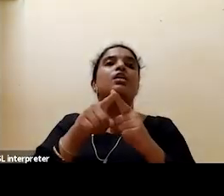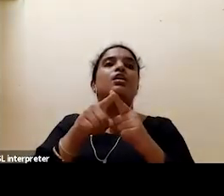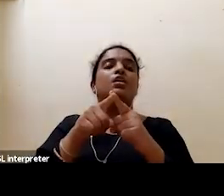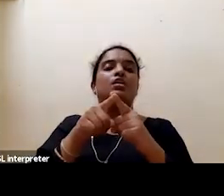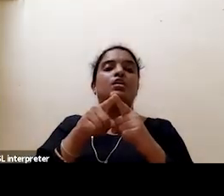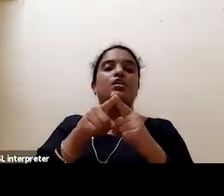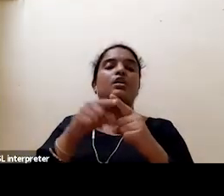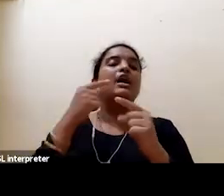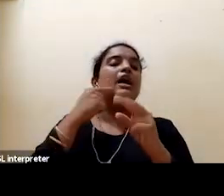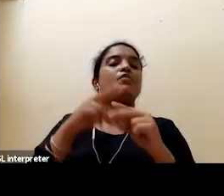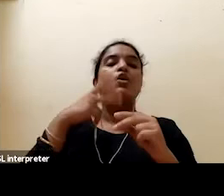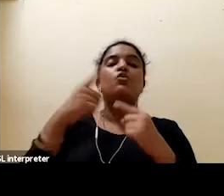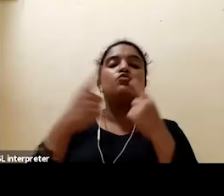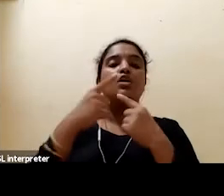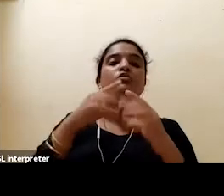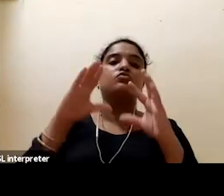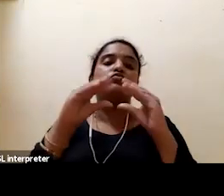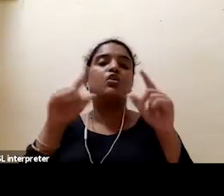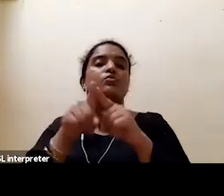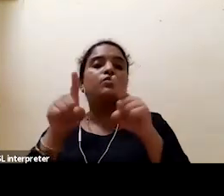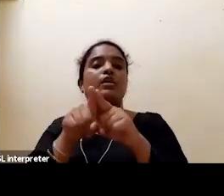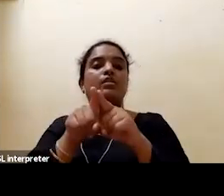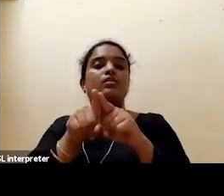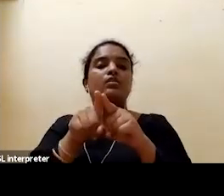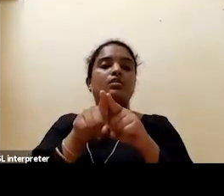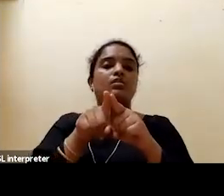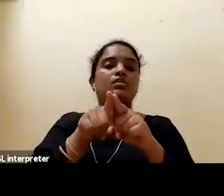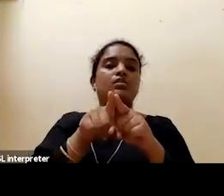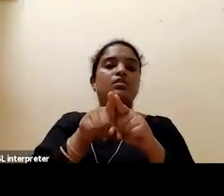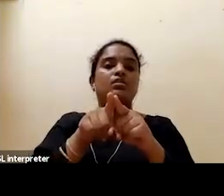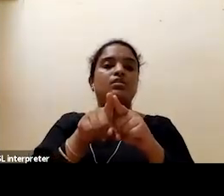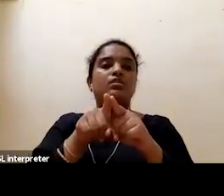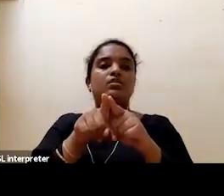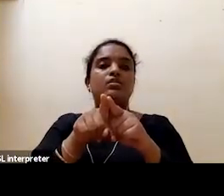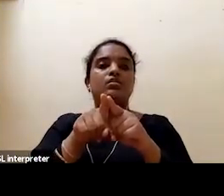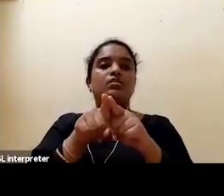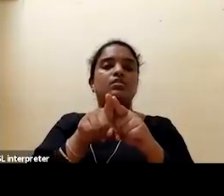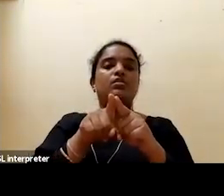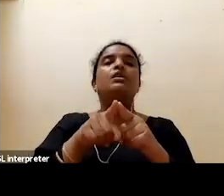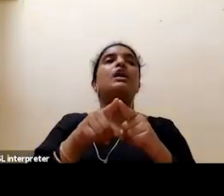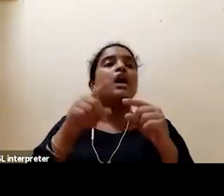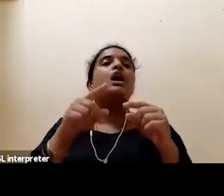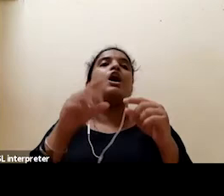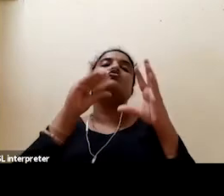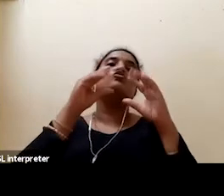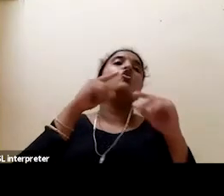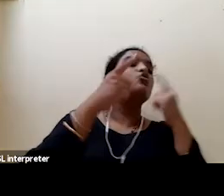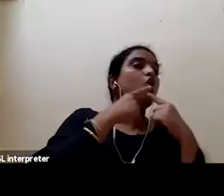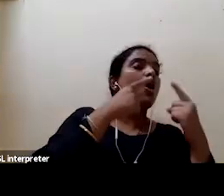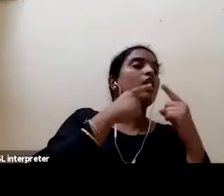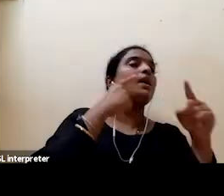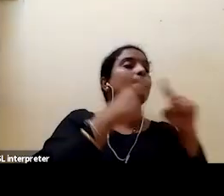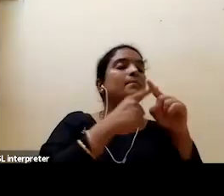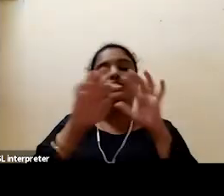you talk, the software just types out everything, and then you can actually compare it with your typed writing, and then you'll see the difference. That